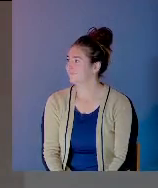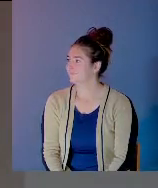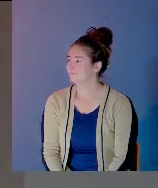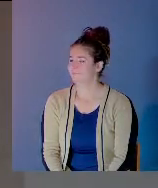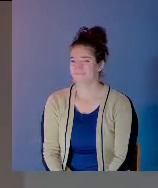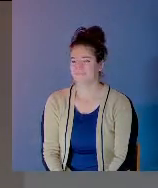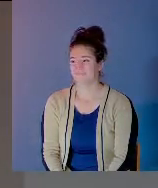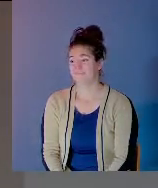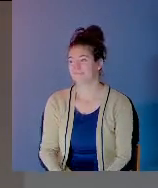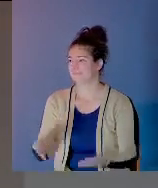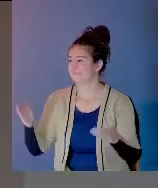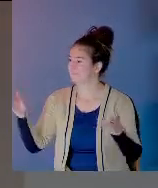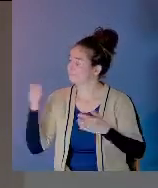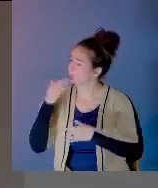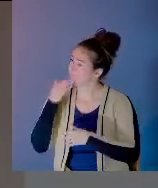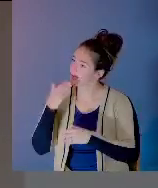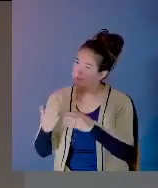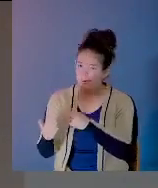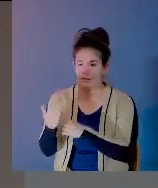So good morning, everyone.